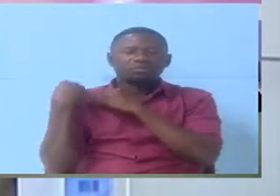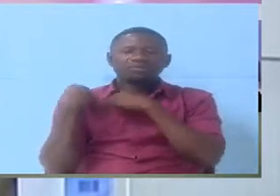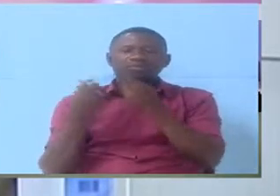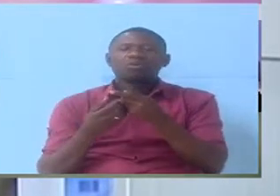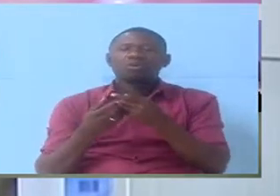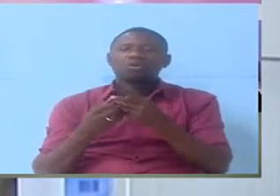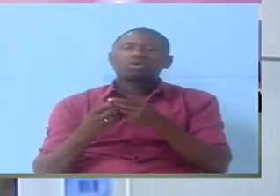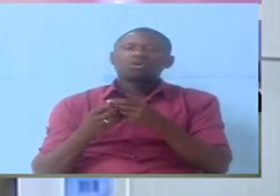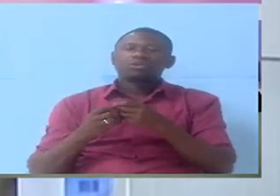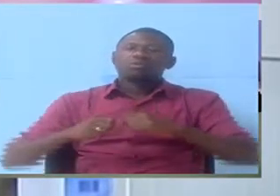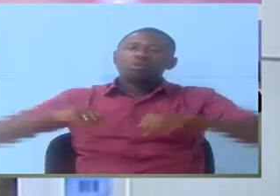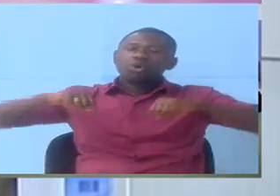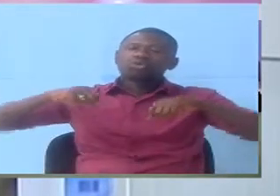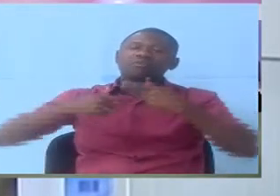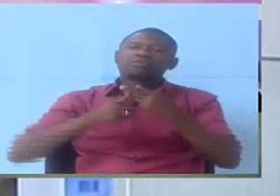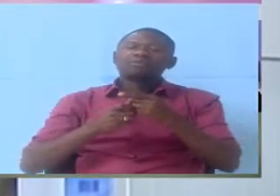traffic.